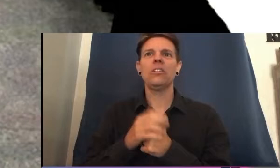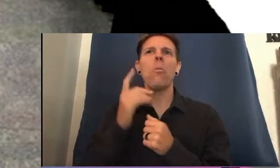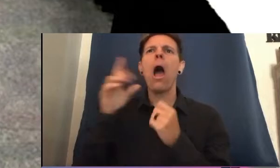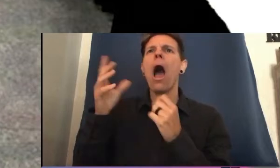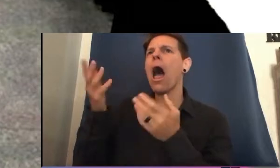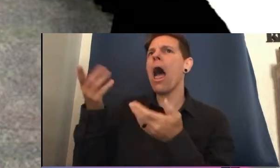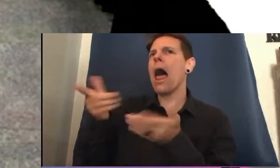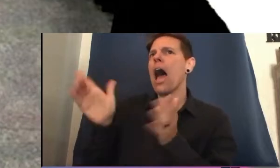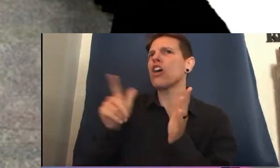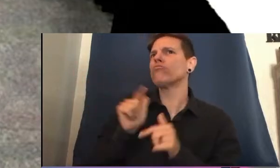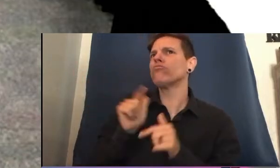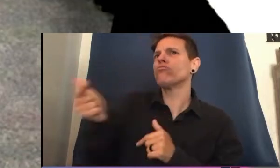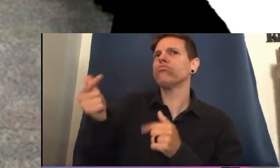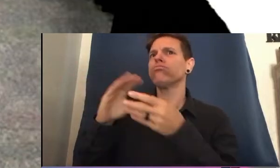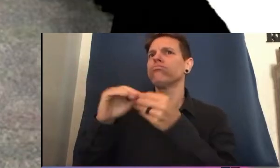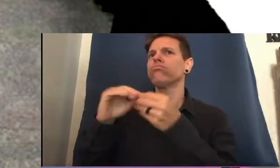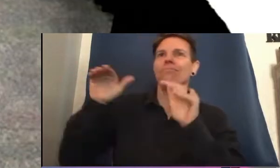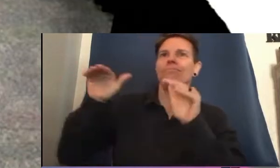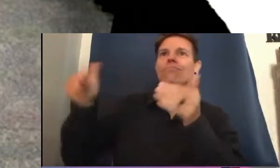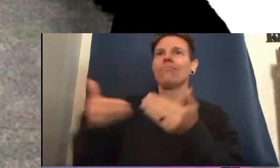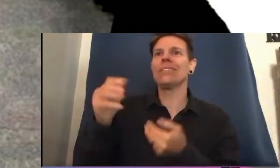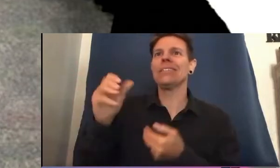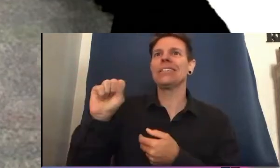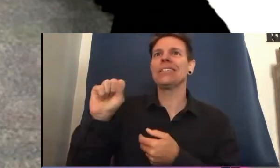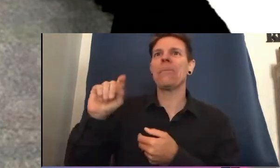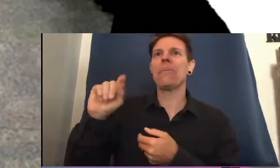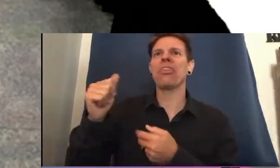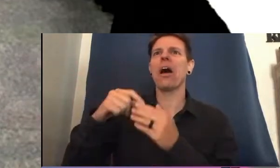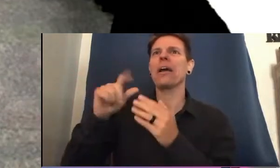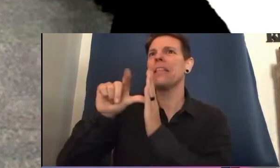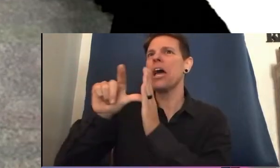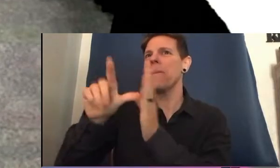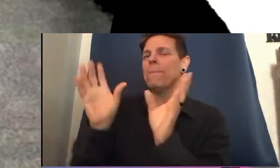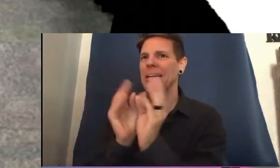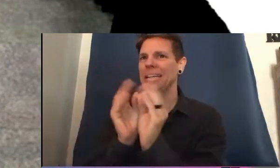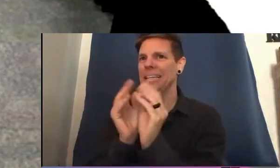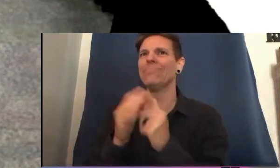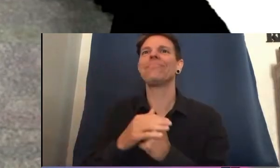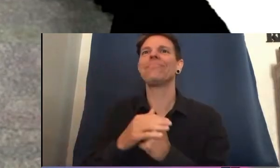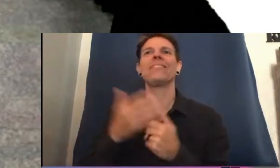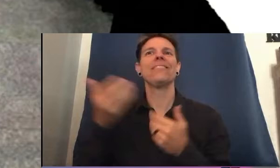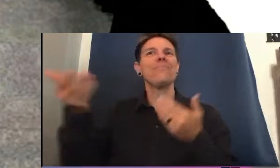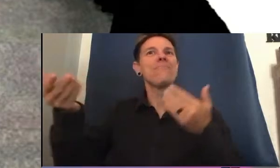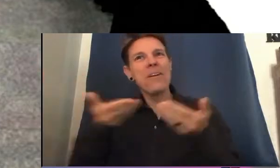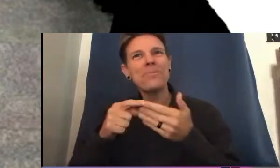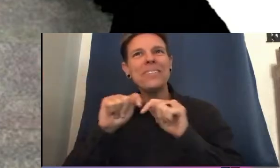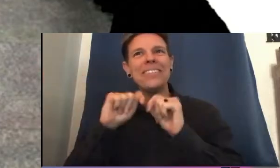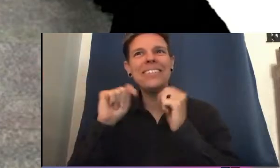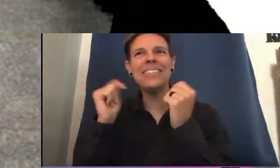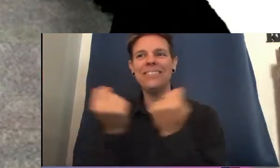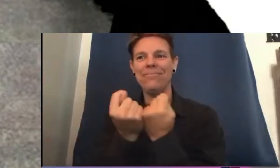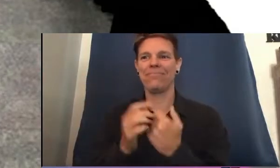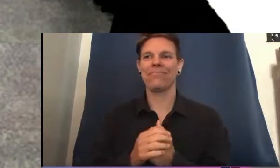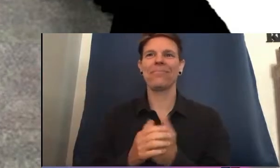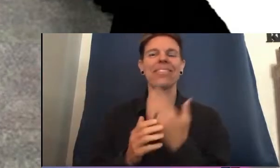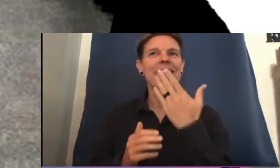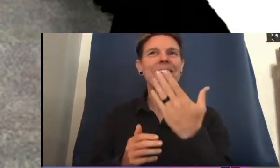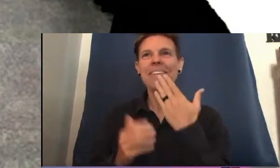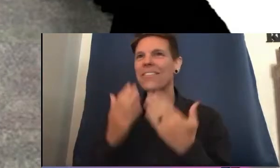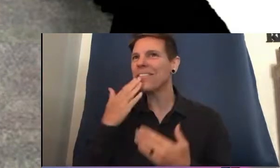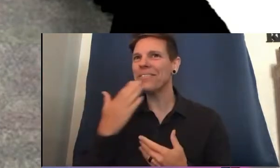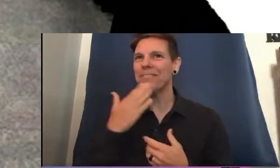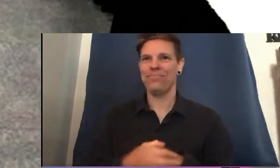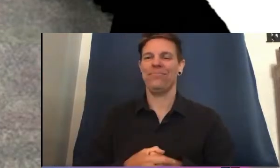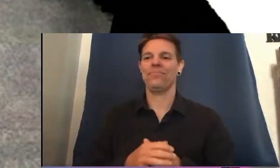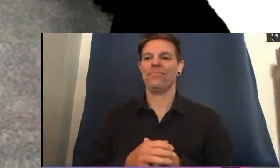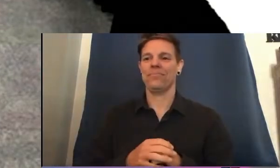you. Welcome, Samantha. Welcome to the team. Thank you. We look forward